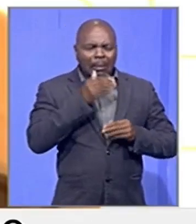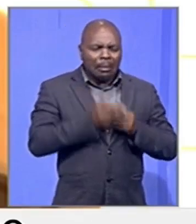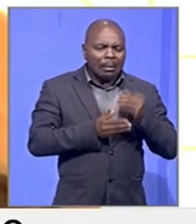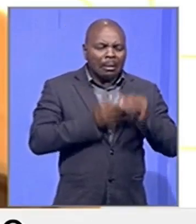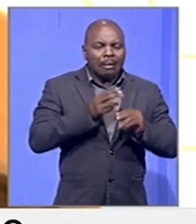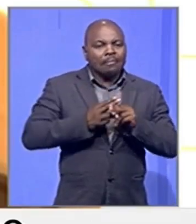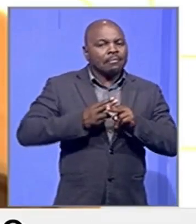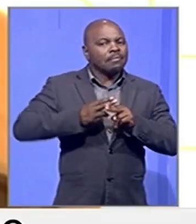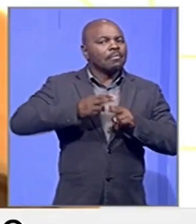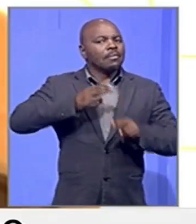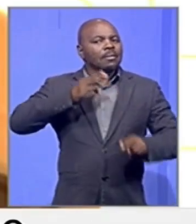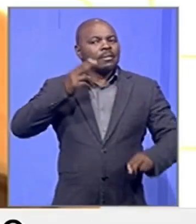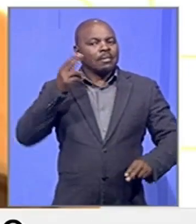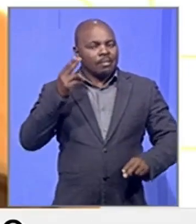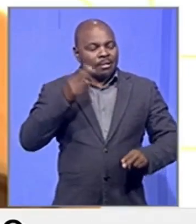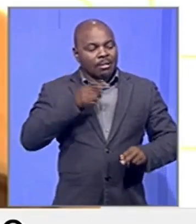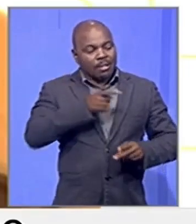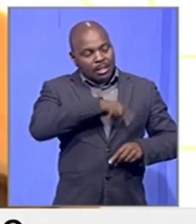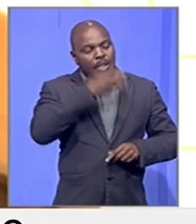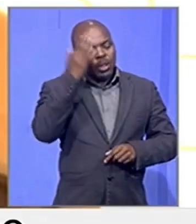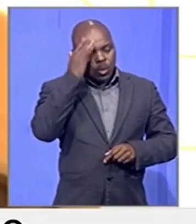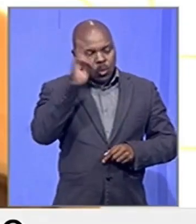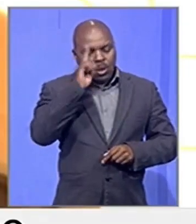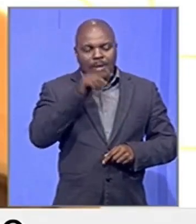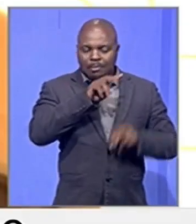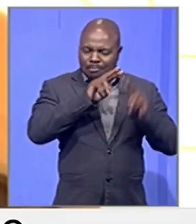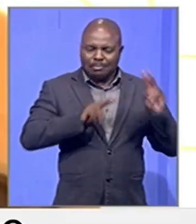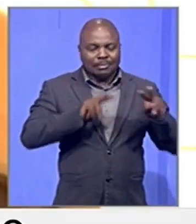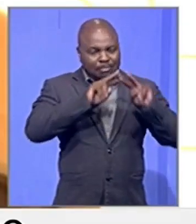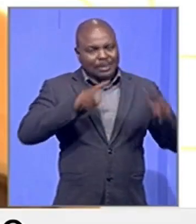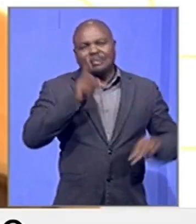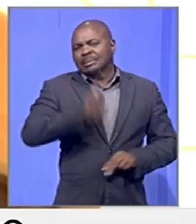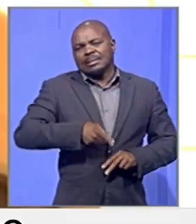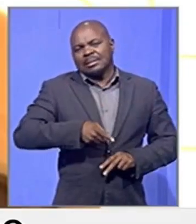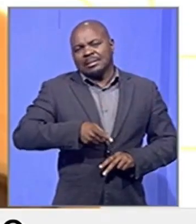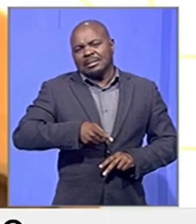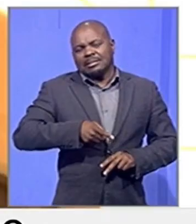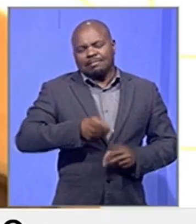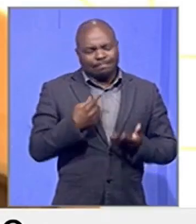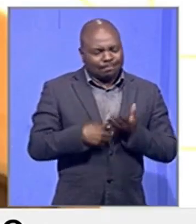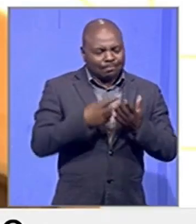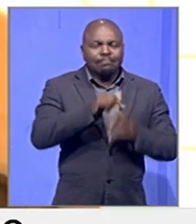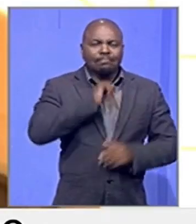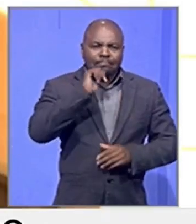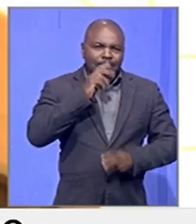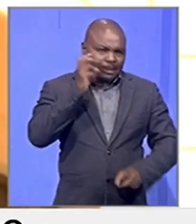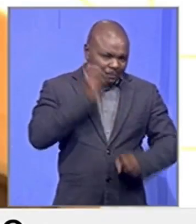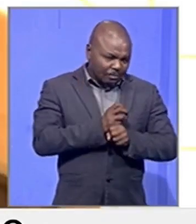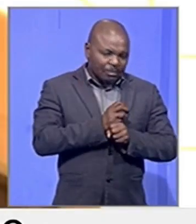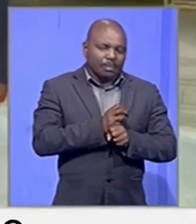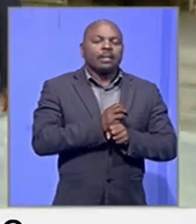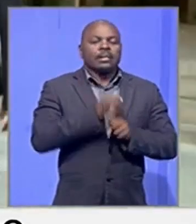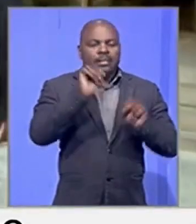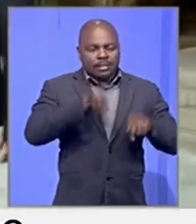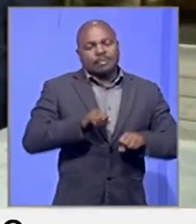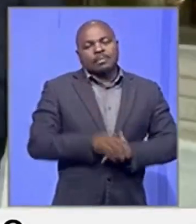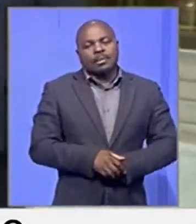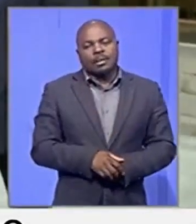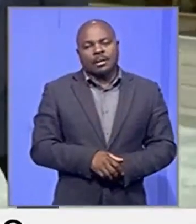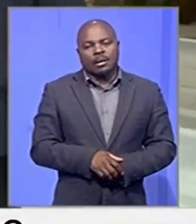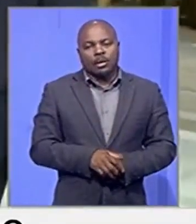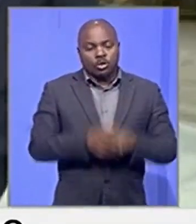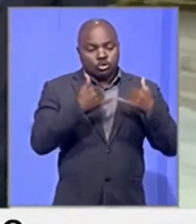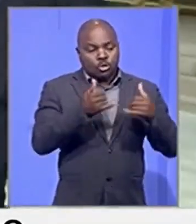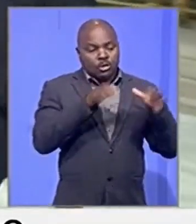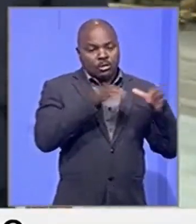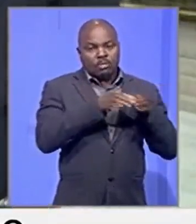finally knew that peace had to be made and it had to be found, however difficult it is. Gompieno kemedi